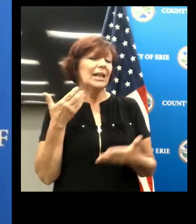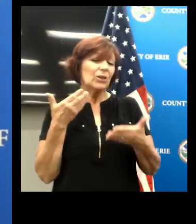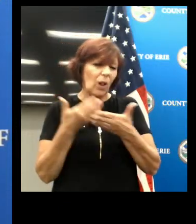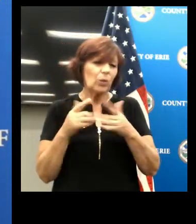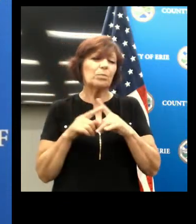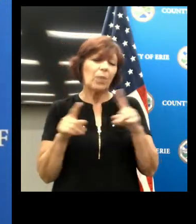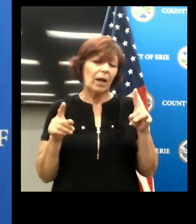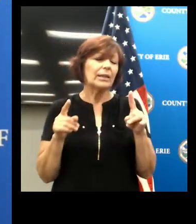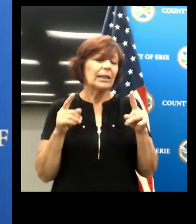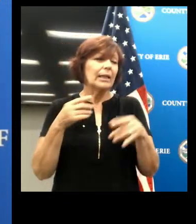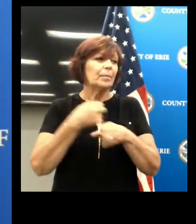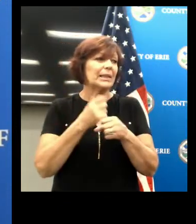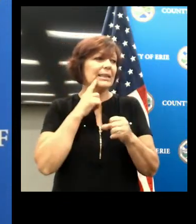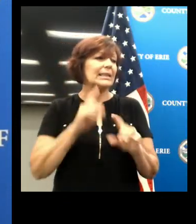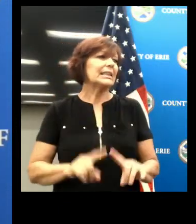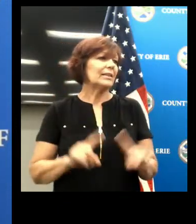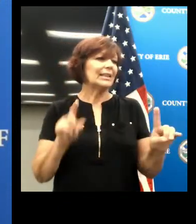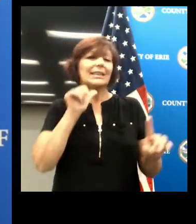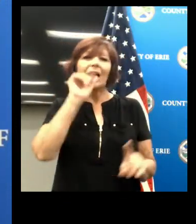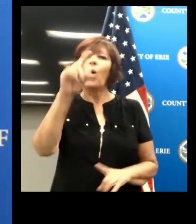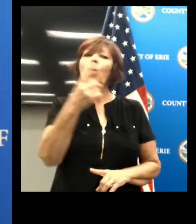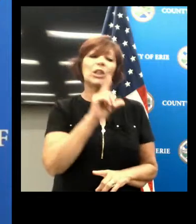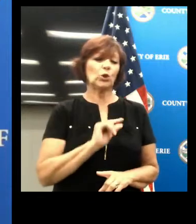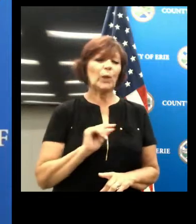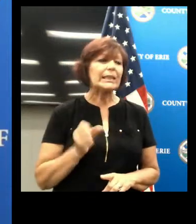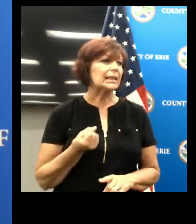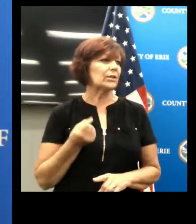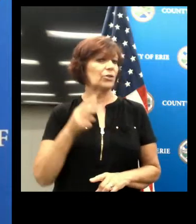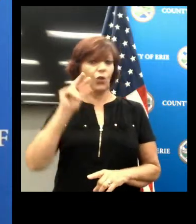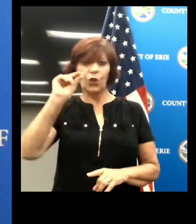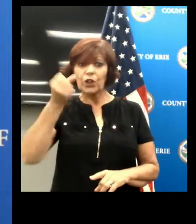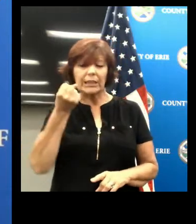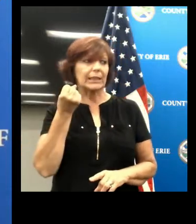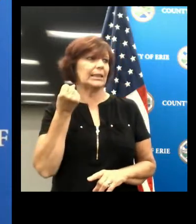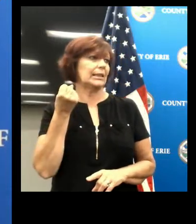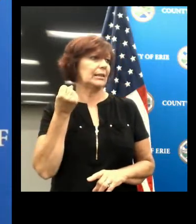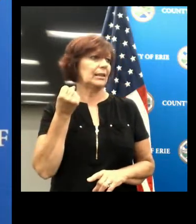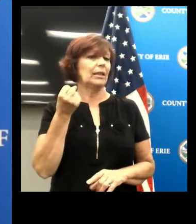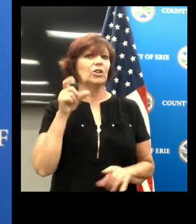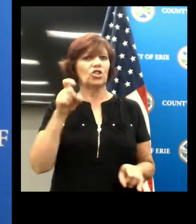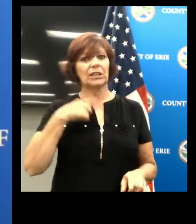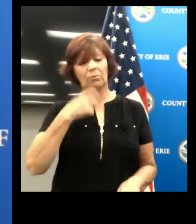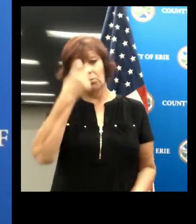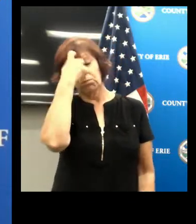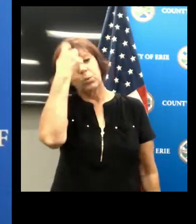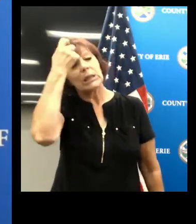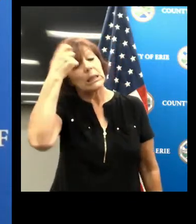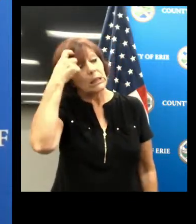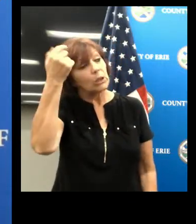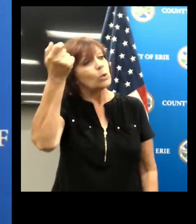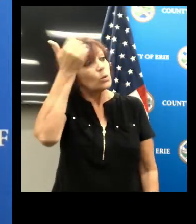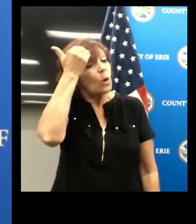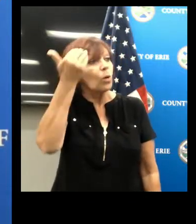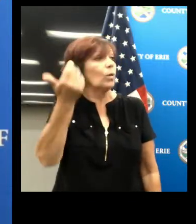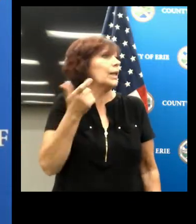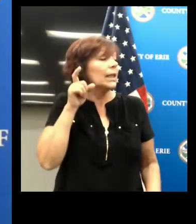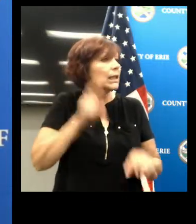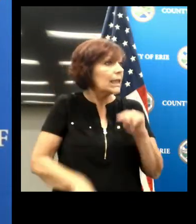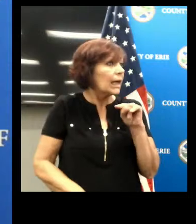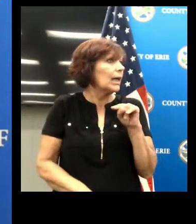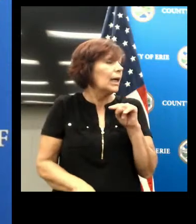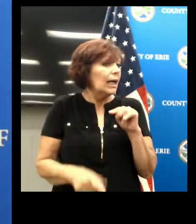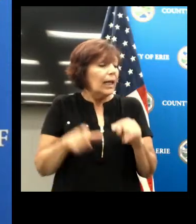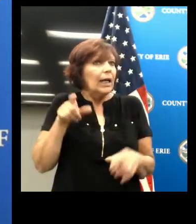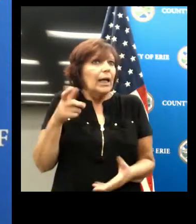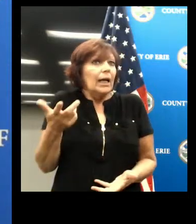that, it's not just people in their 20s, it's people in their 30s that should have a frontal lobe. And so they should know that they shouldn't have to,